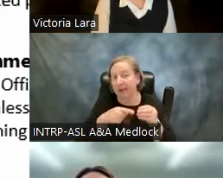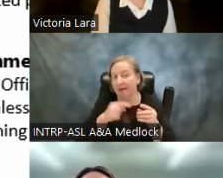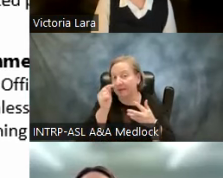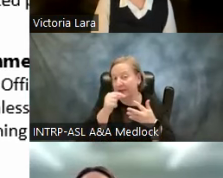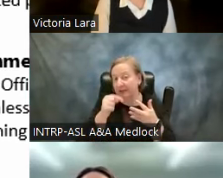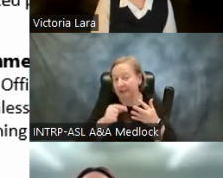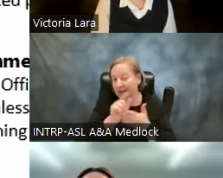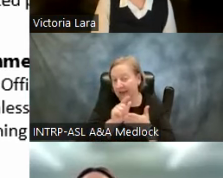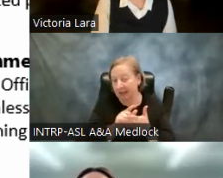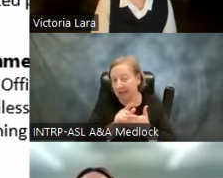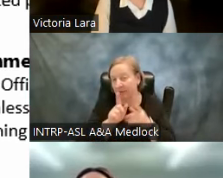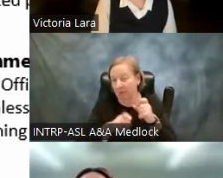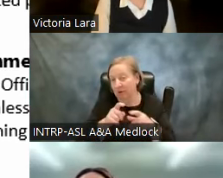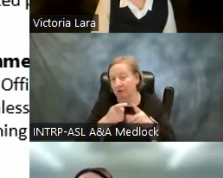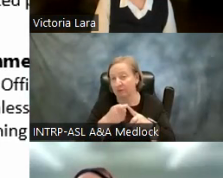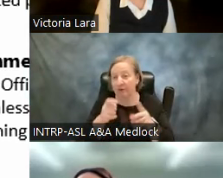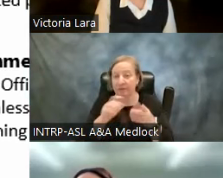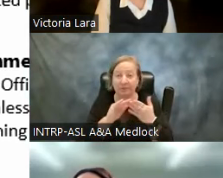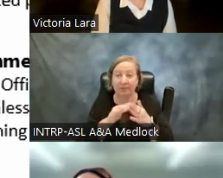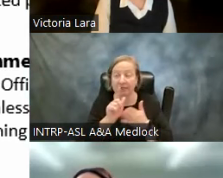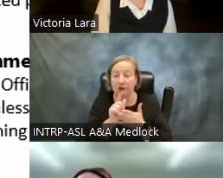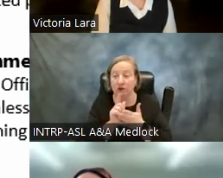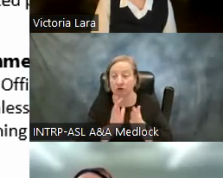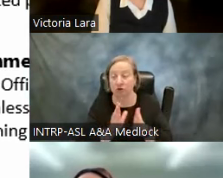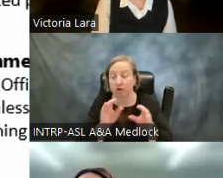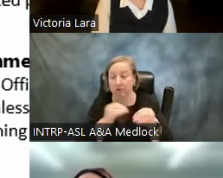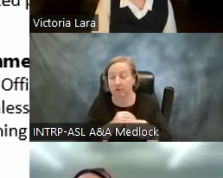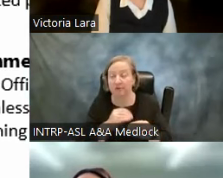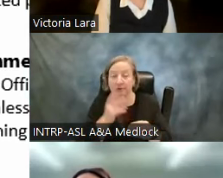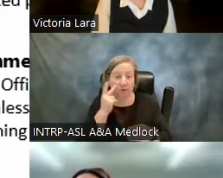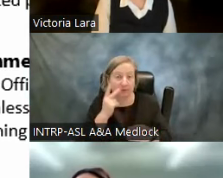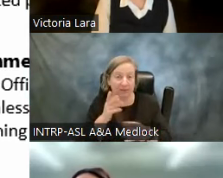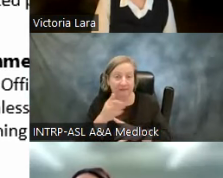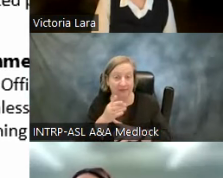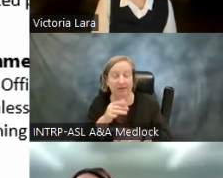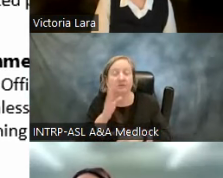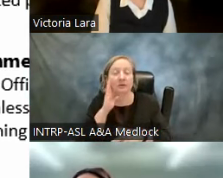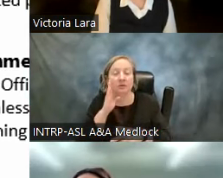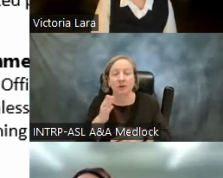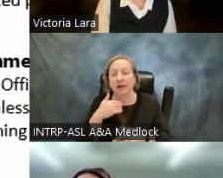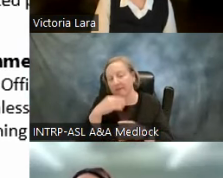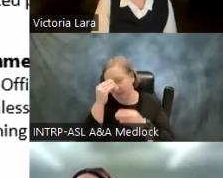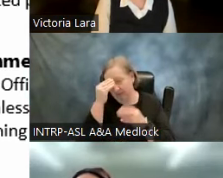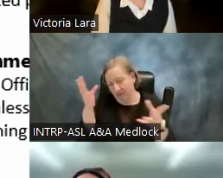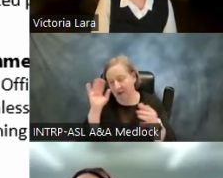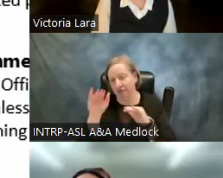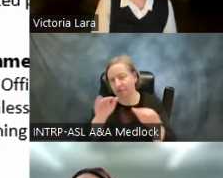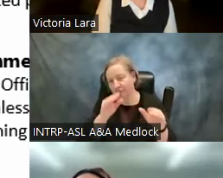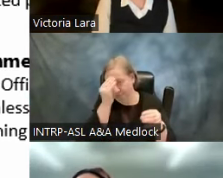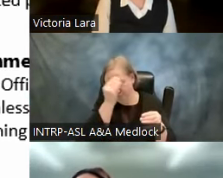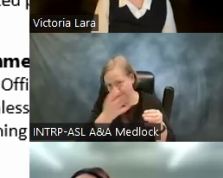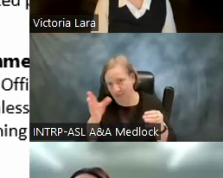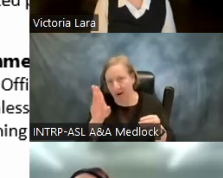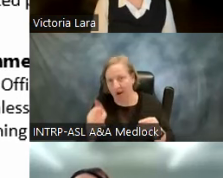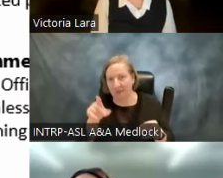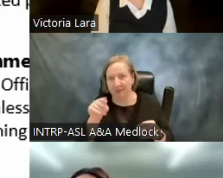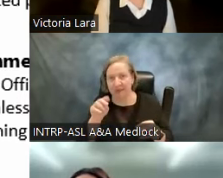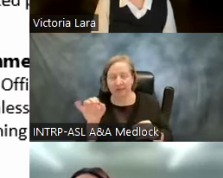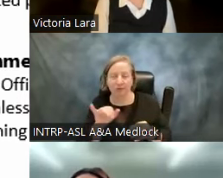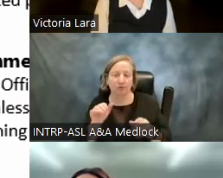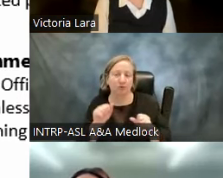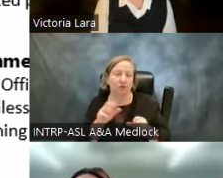on City Attorney's Office flags that you see in the comments, there'll be information sent out to update the members as well, so you can add that